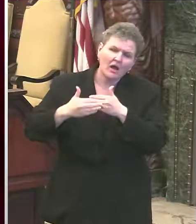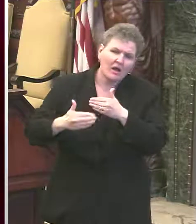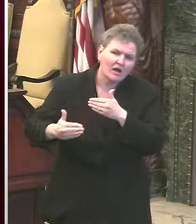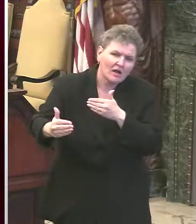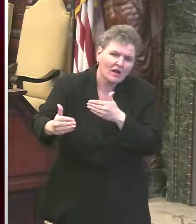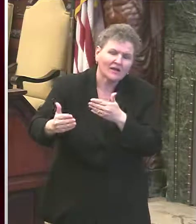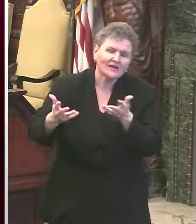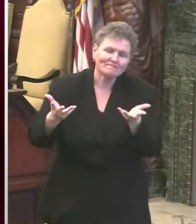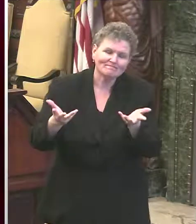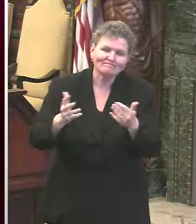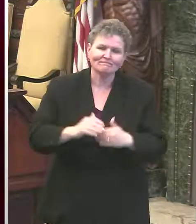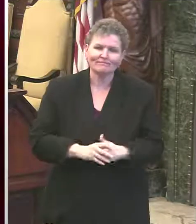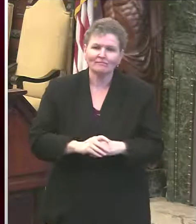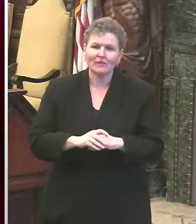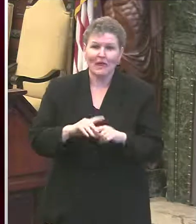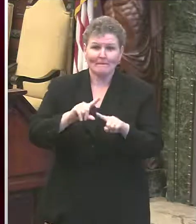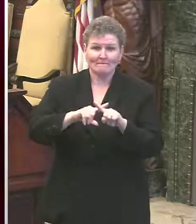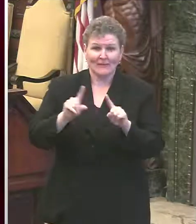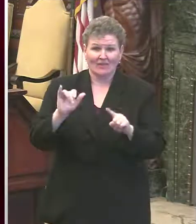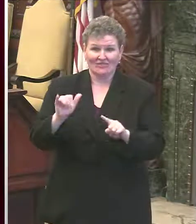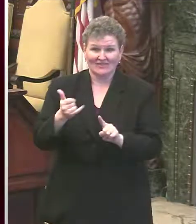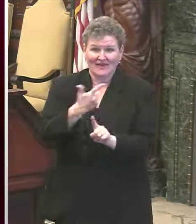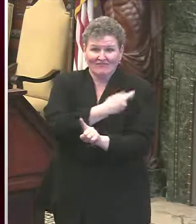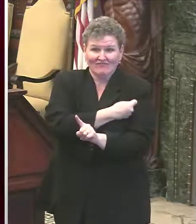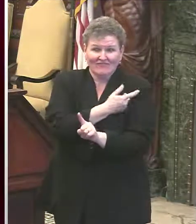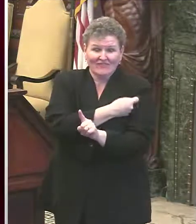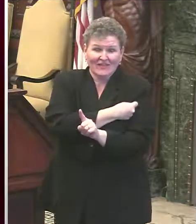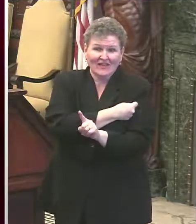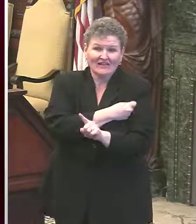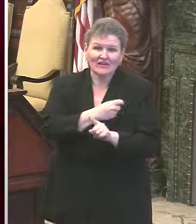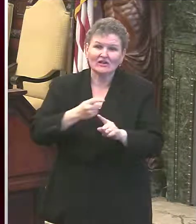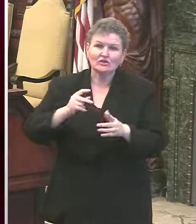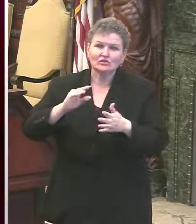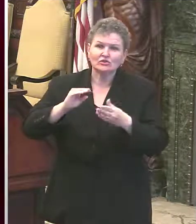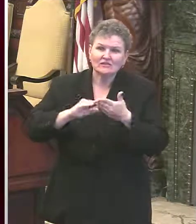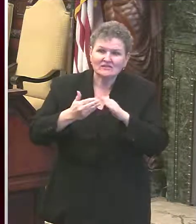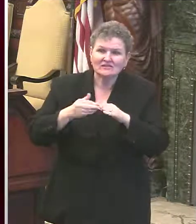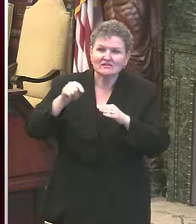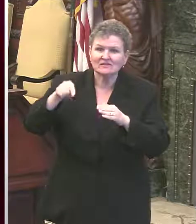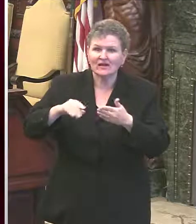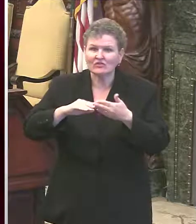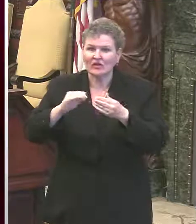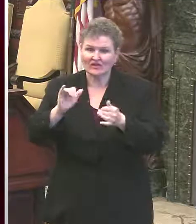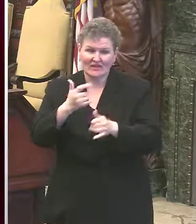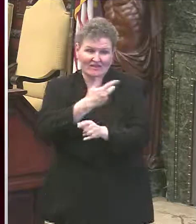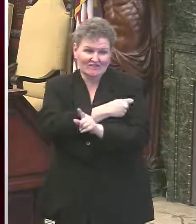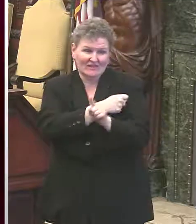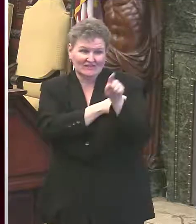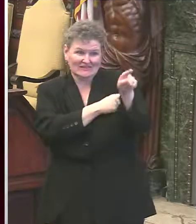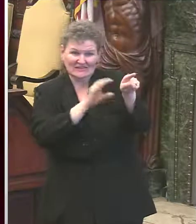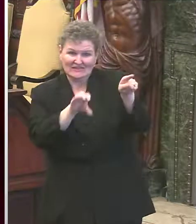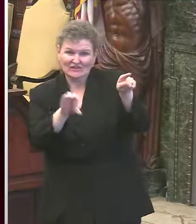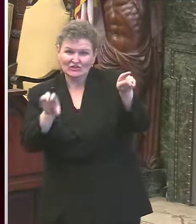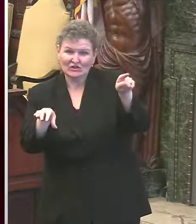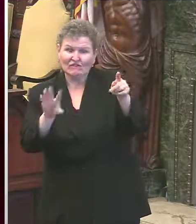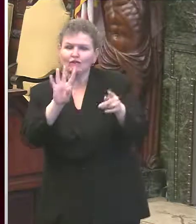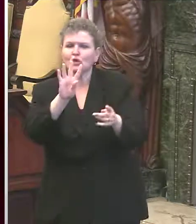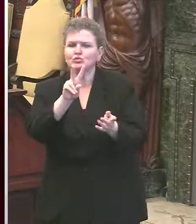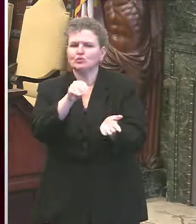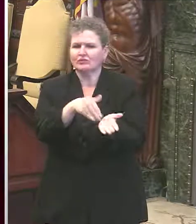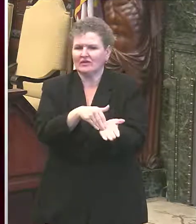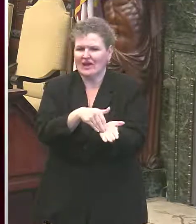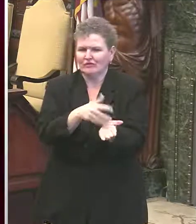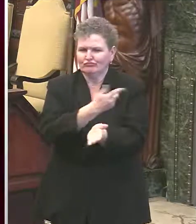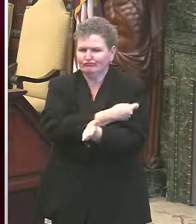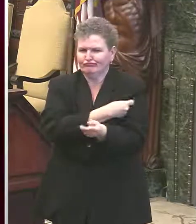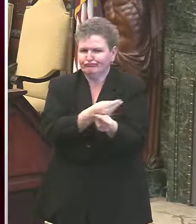to that, though, we do have the vaccine that is coming to the Center City Vaccination Center, getting 42,000 second doses per week that are going to be starting